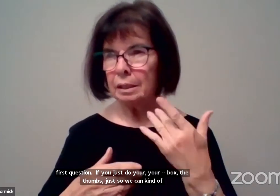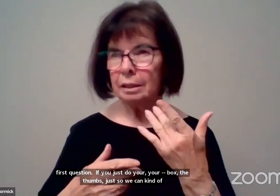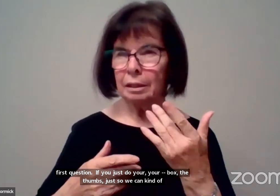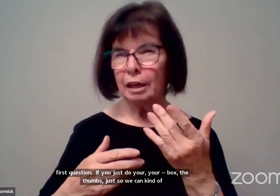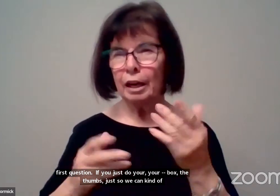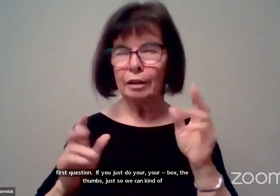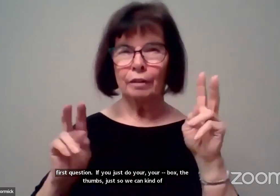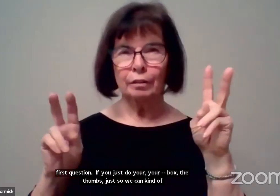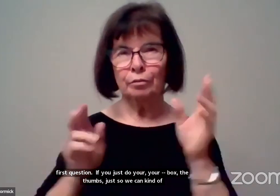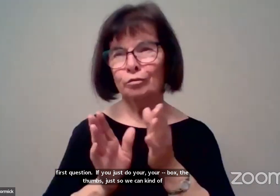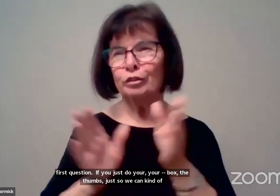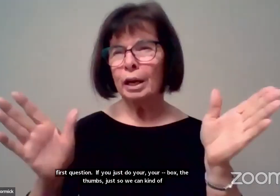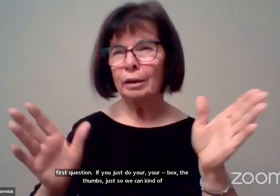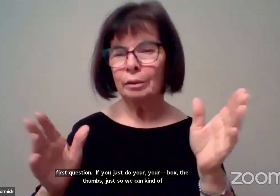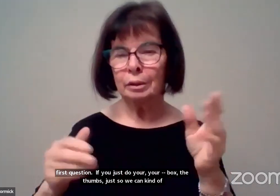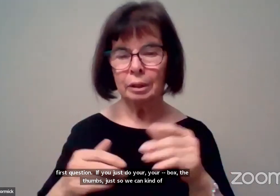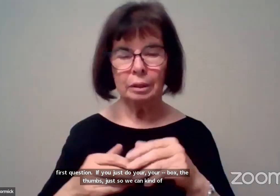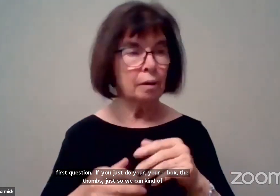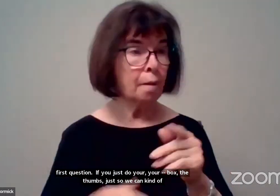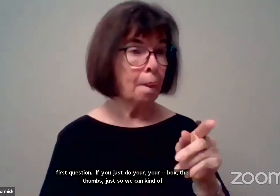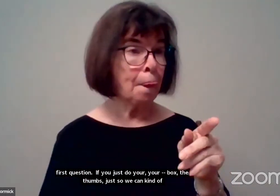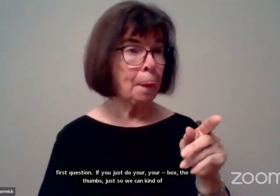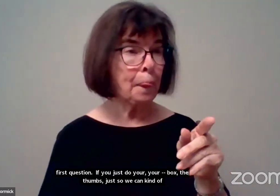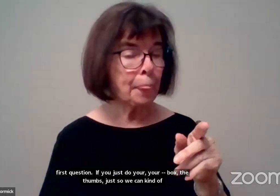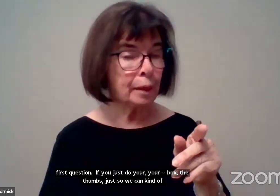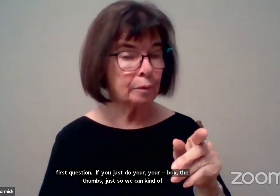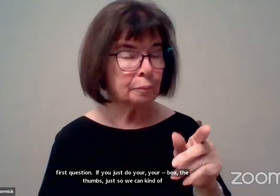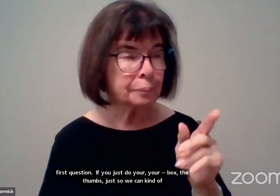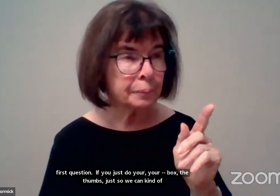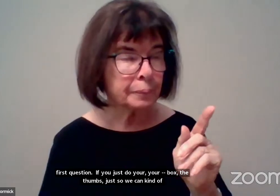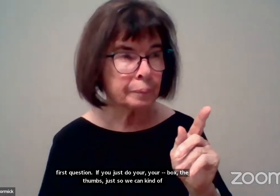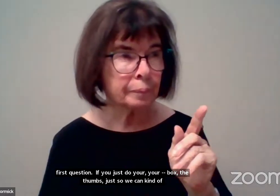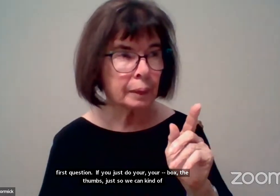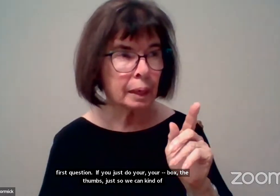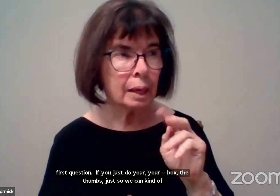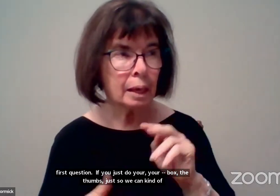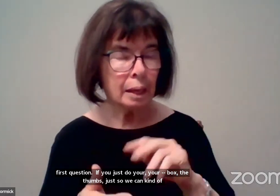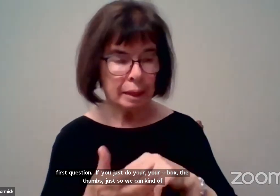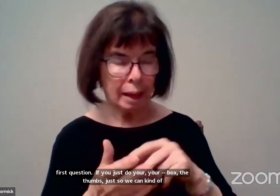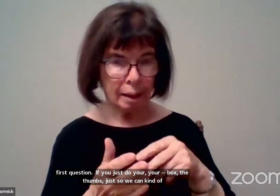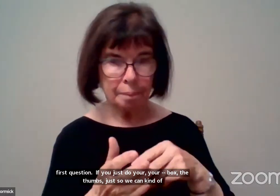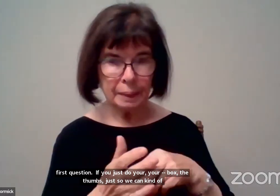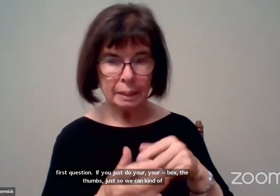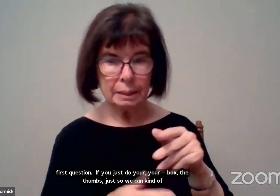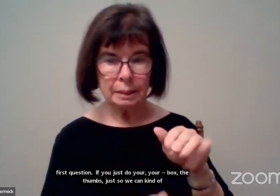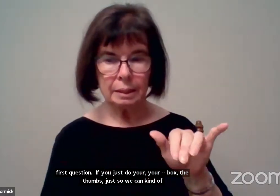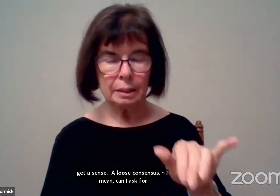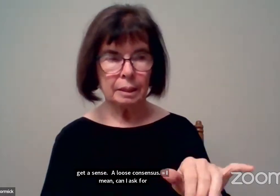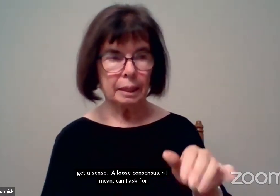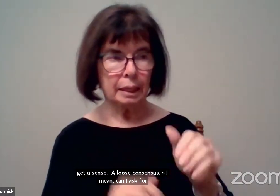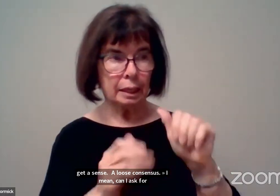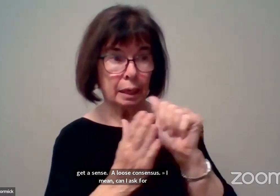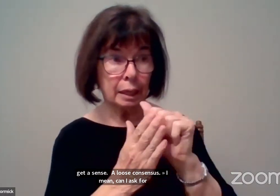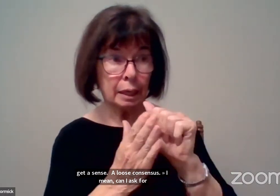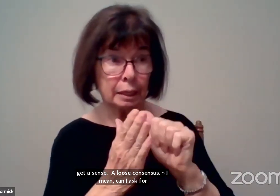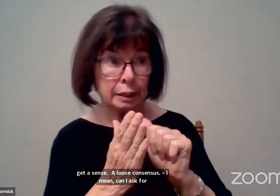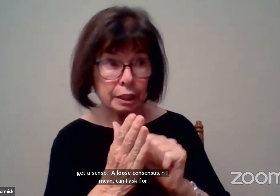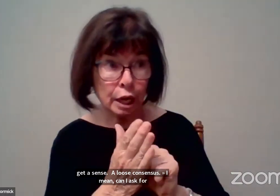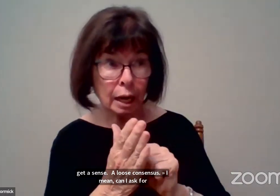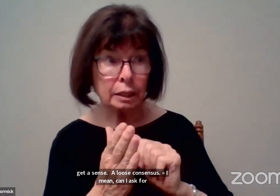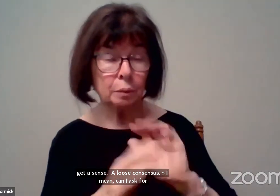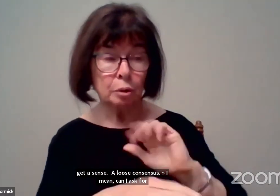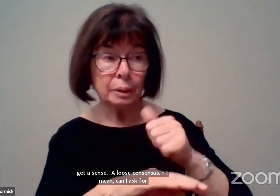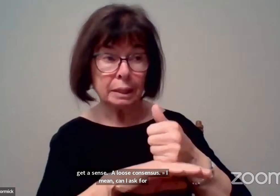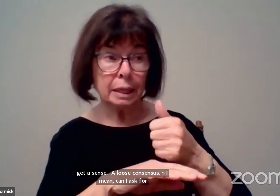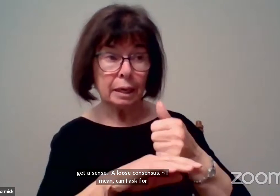consensus. Can I just ask for clarification? So that meaning that, so the agenda will be set by the